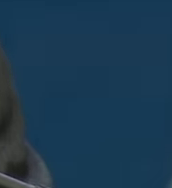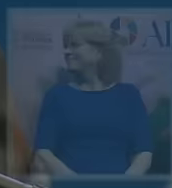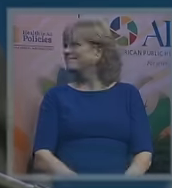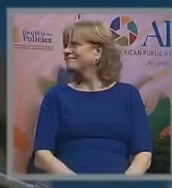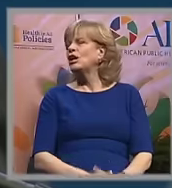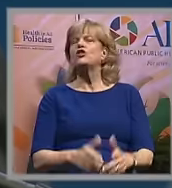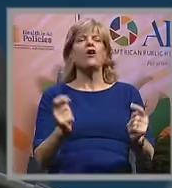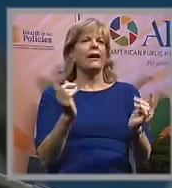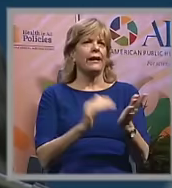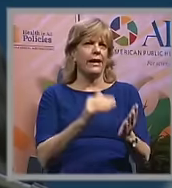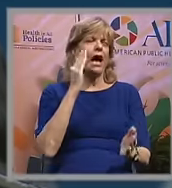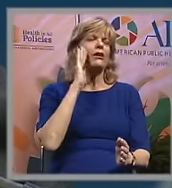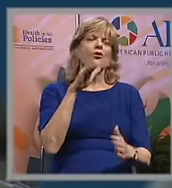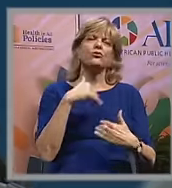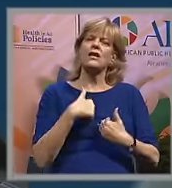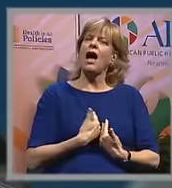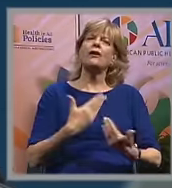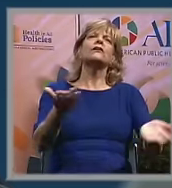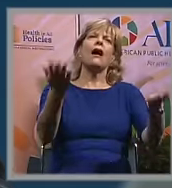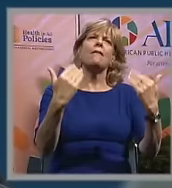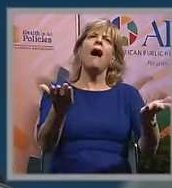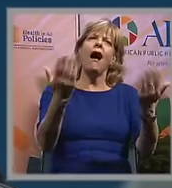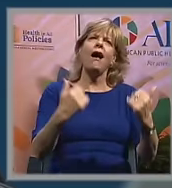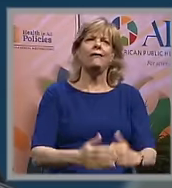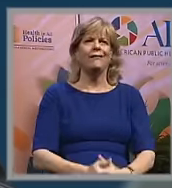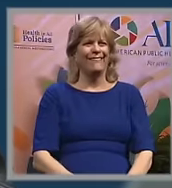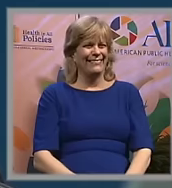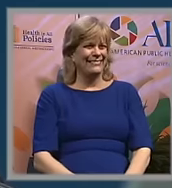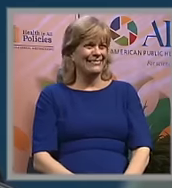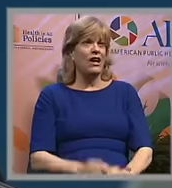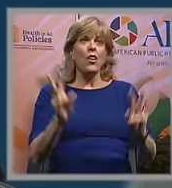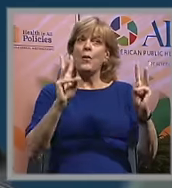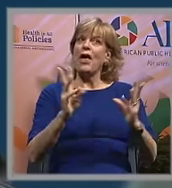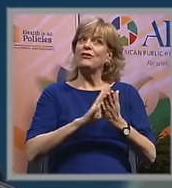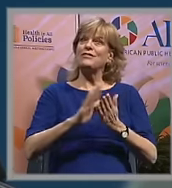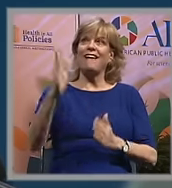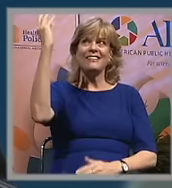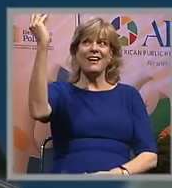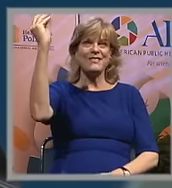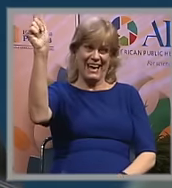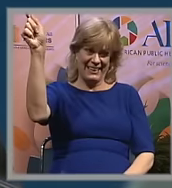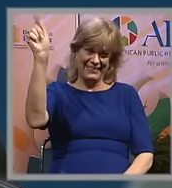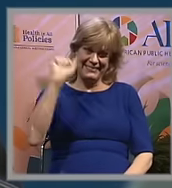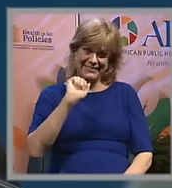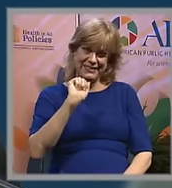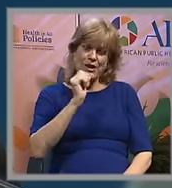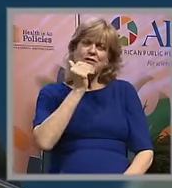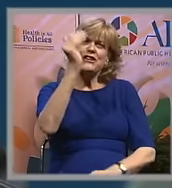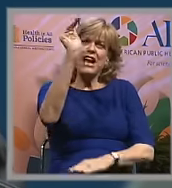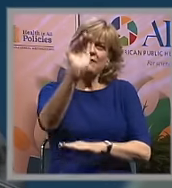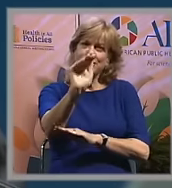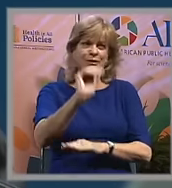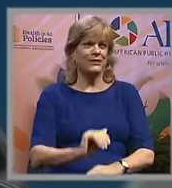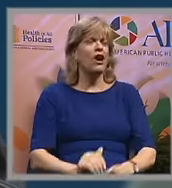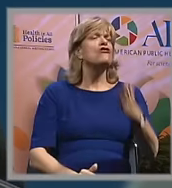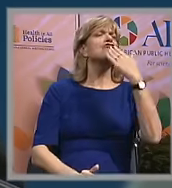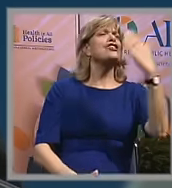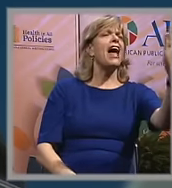Let's try that again. I know you're tired. But the weather is nice out there. So good afternoon.